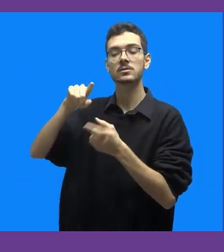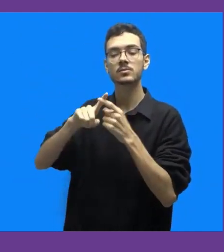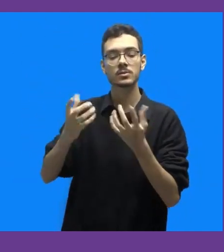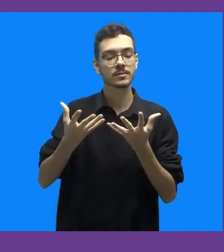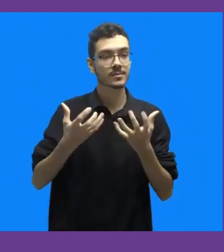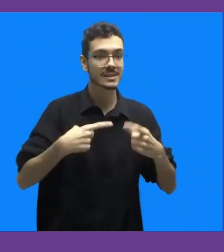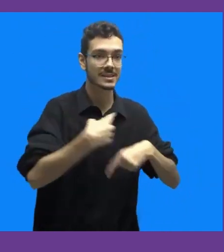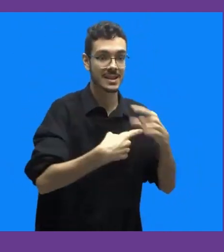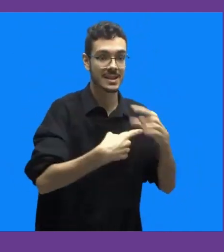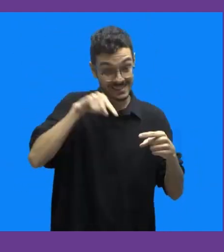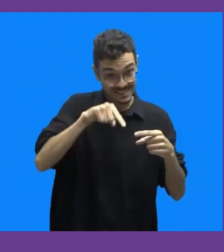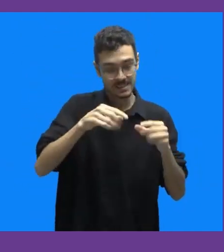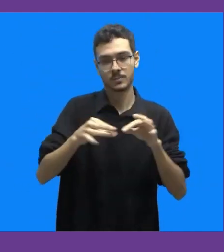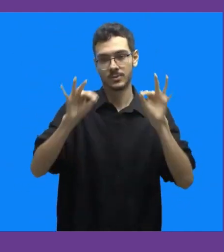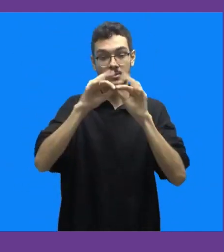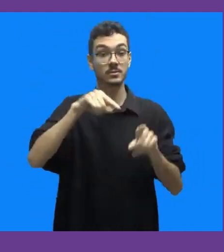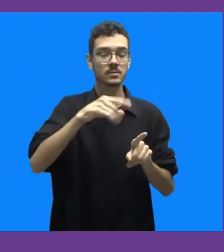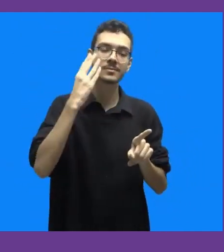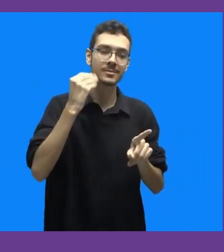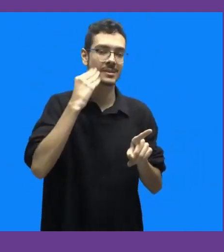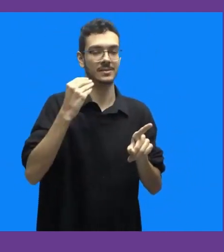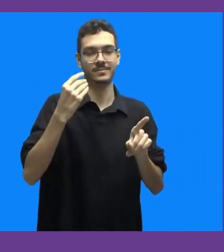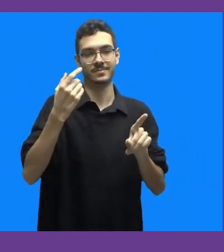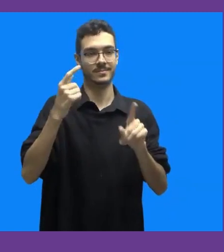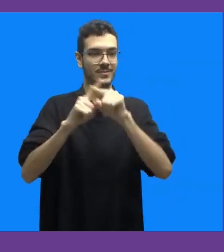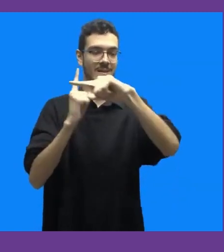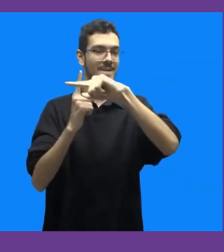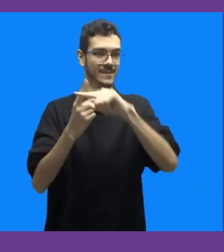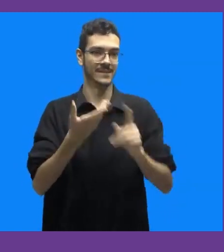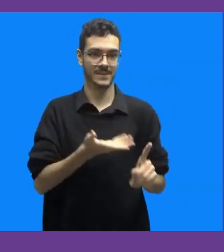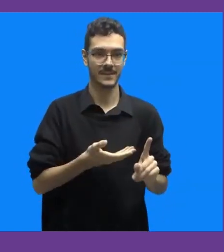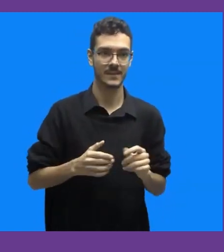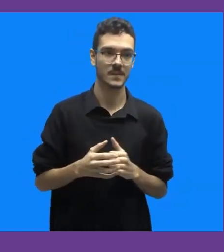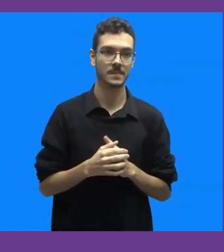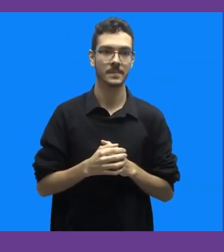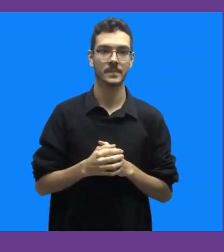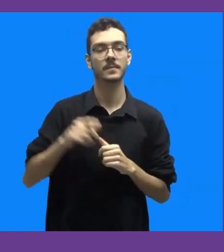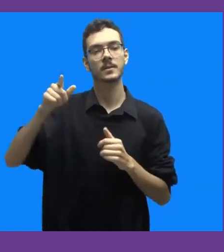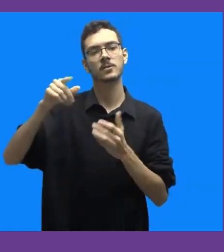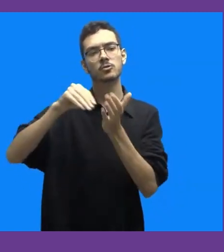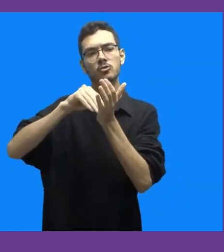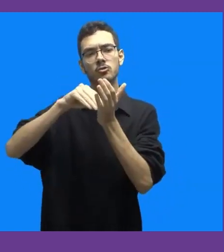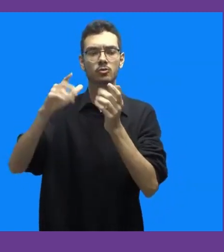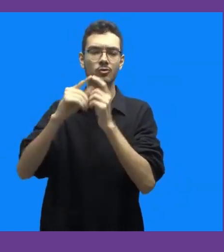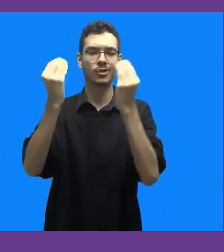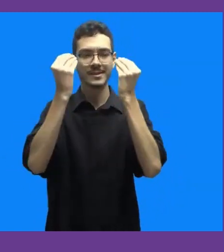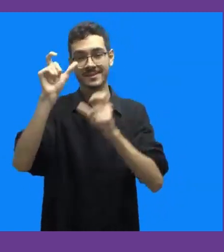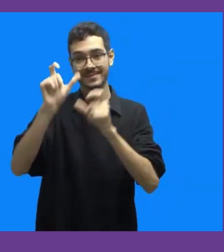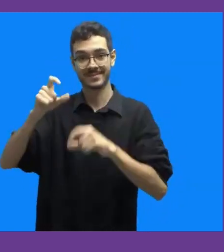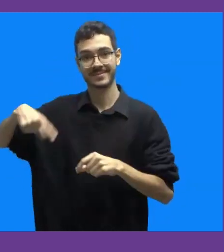only with the students, but also with services and also with management. Of course, Uni for All was a very